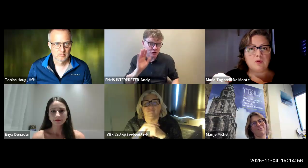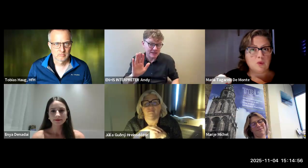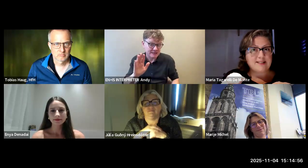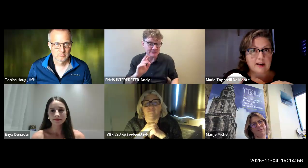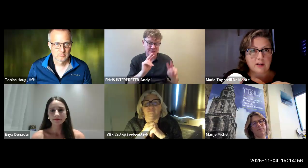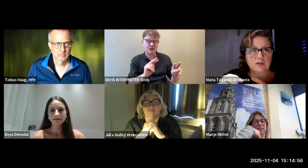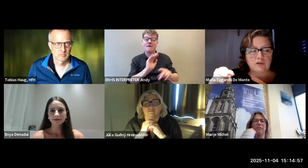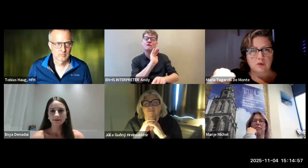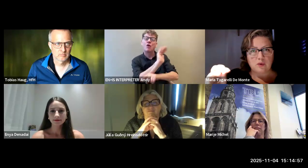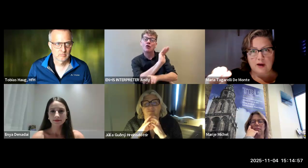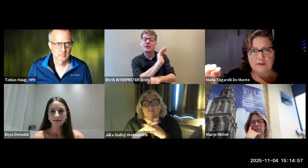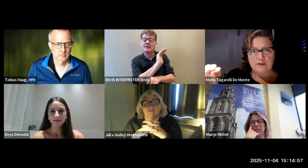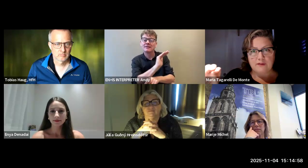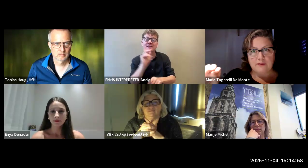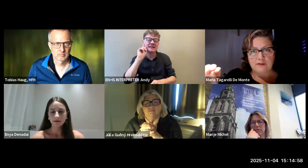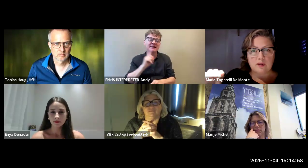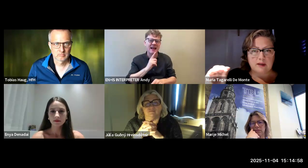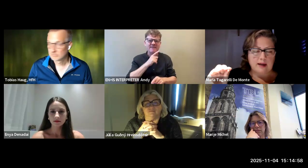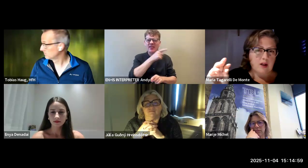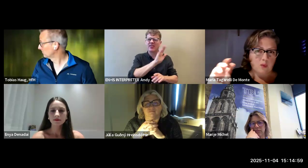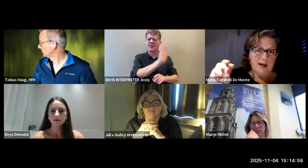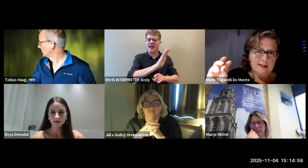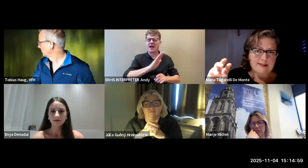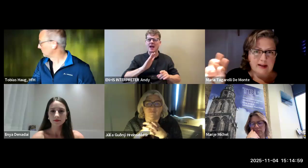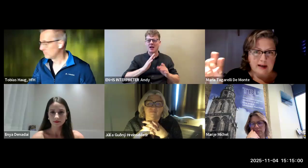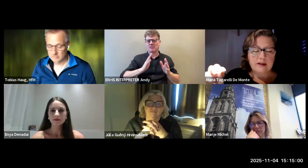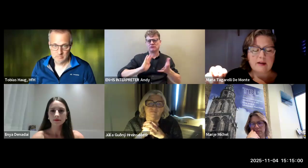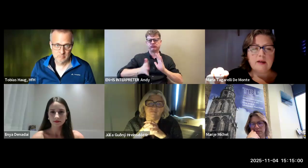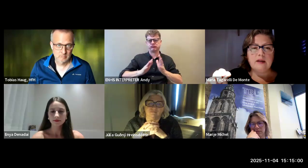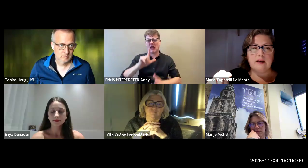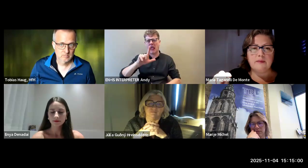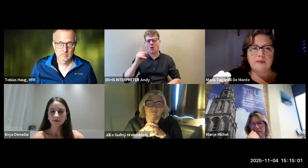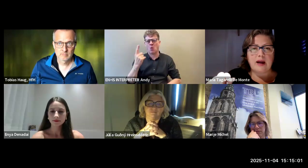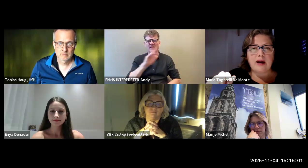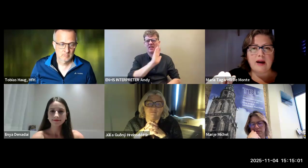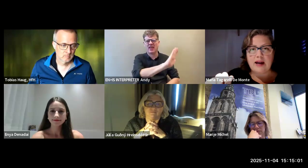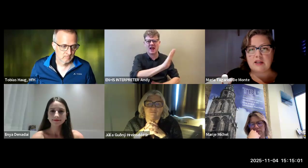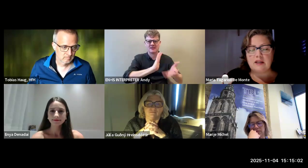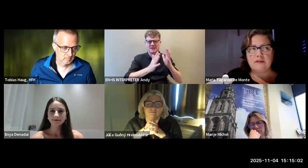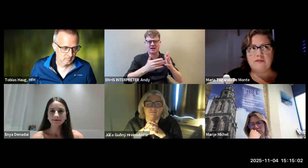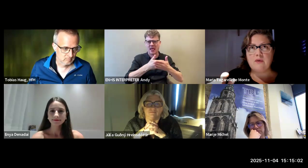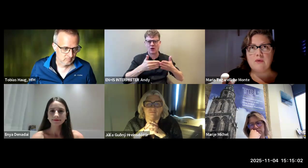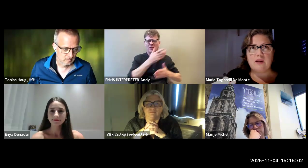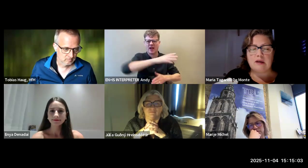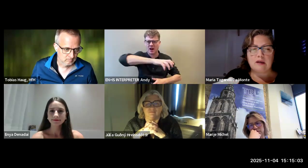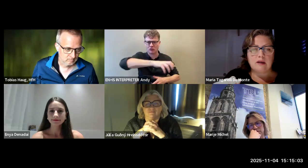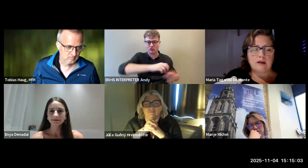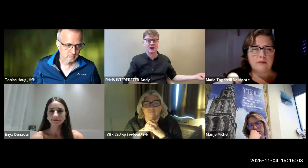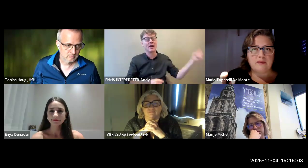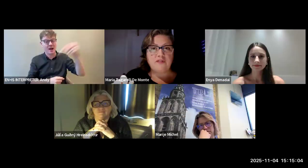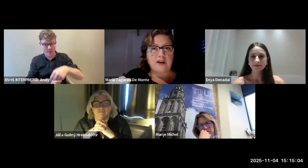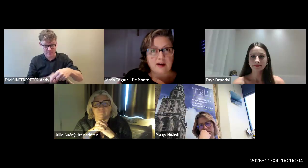deaf people who are signers, so who have their own L1 signing, are actually